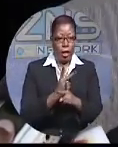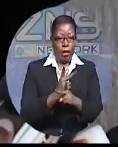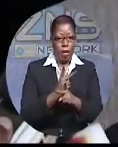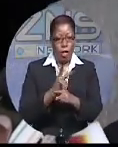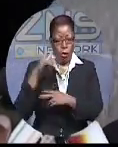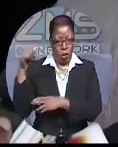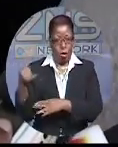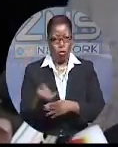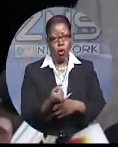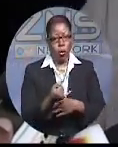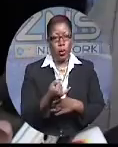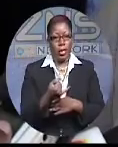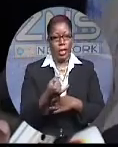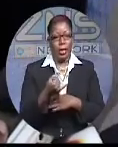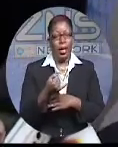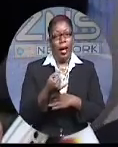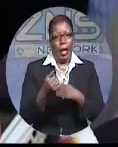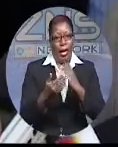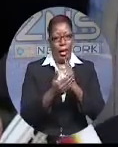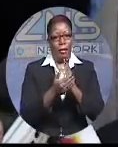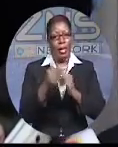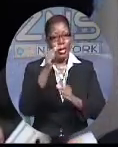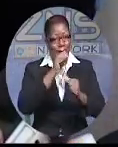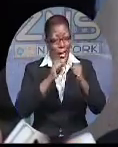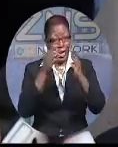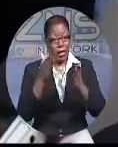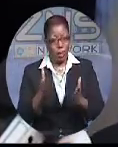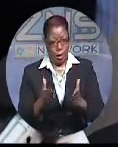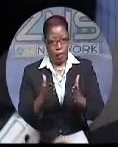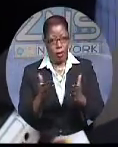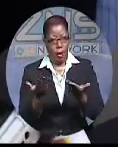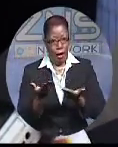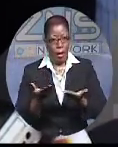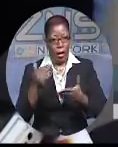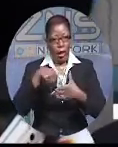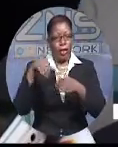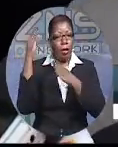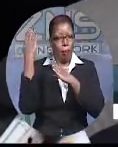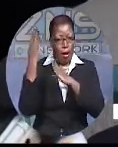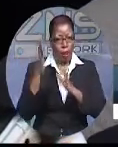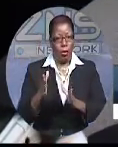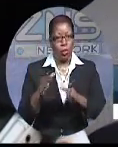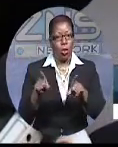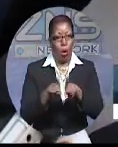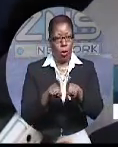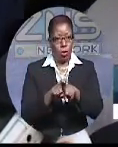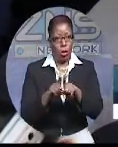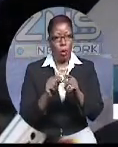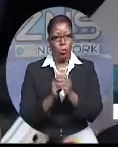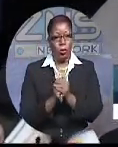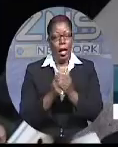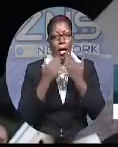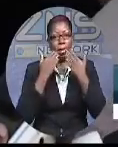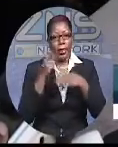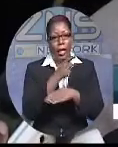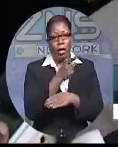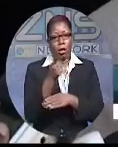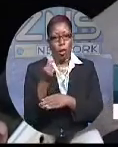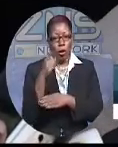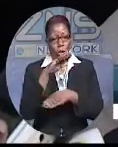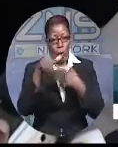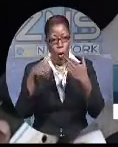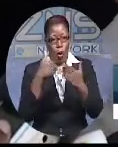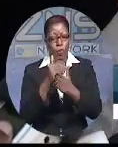scientists here from the Bahamas. Not only sportsmen, sir, but scientists as well. And we want to thank you all for